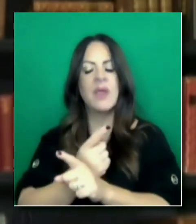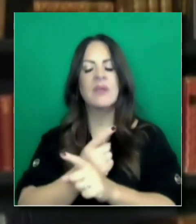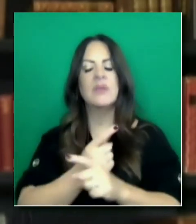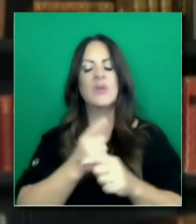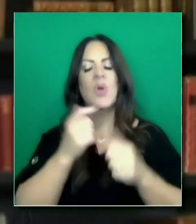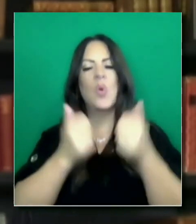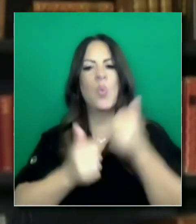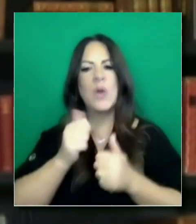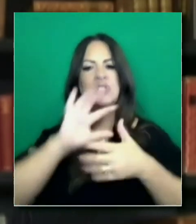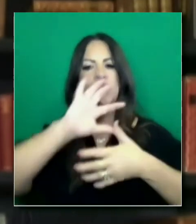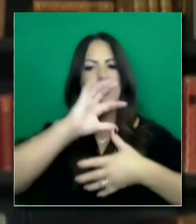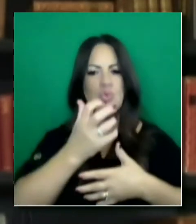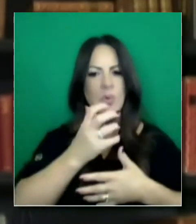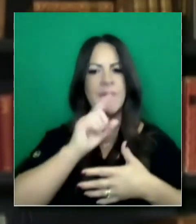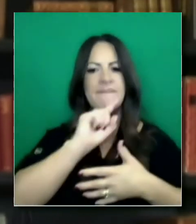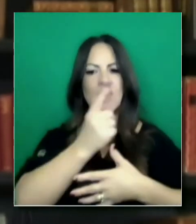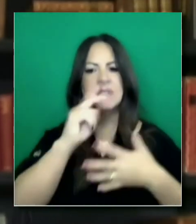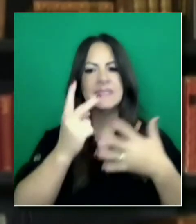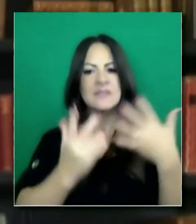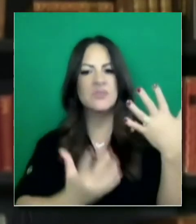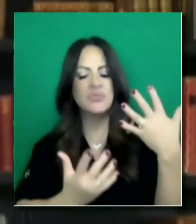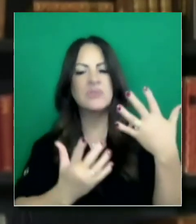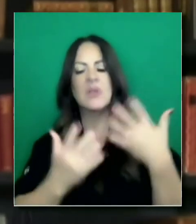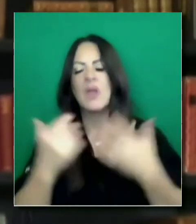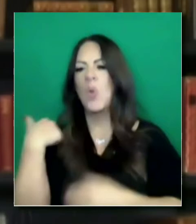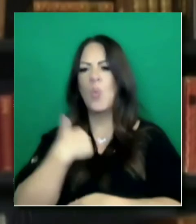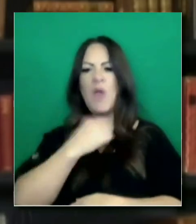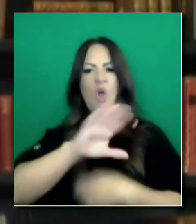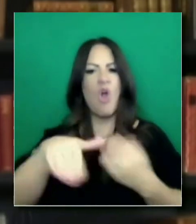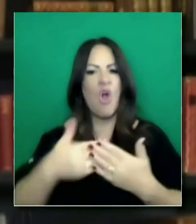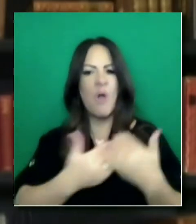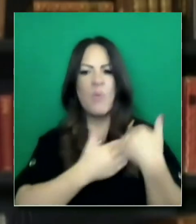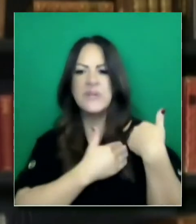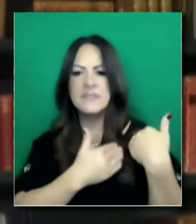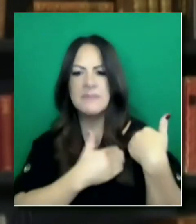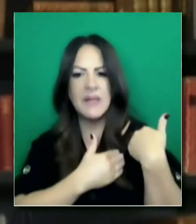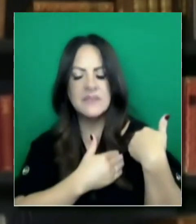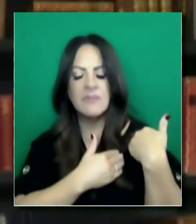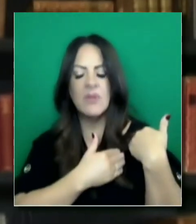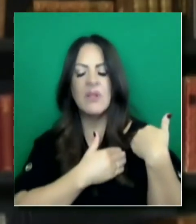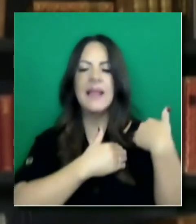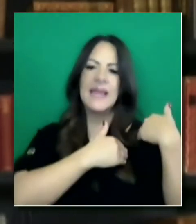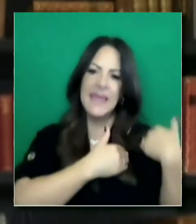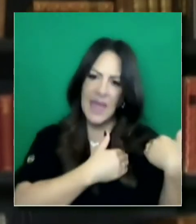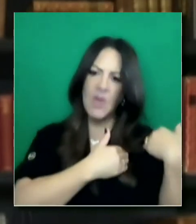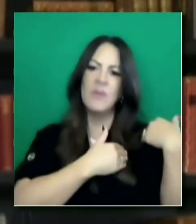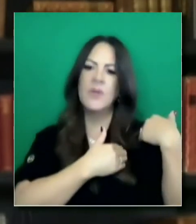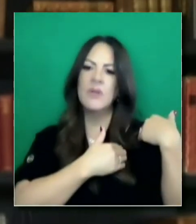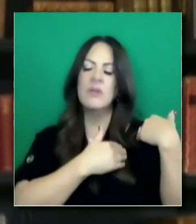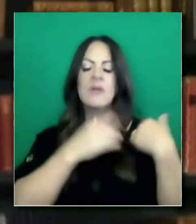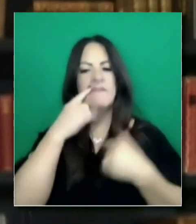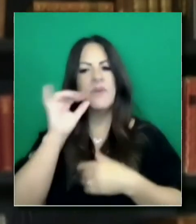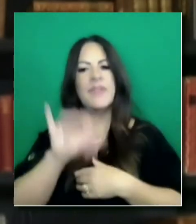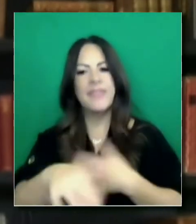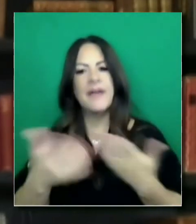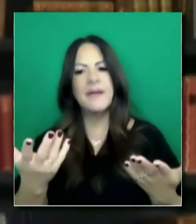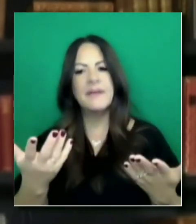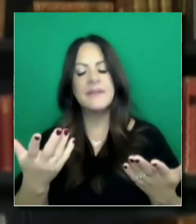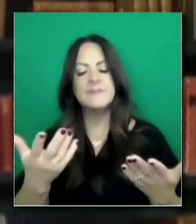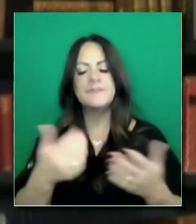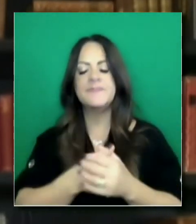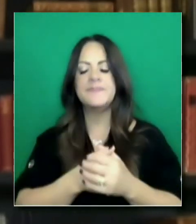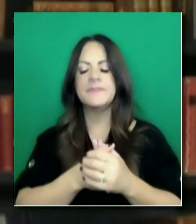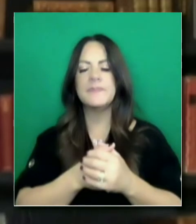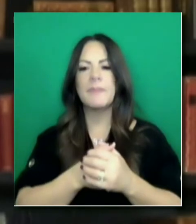all held to a higher level of responsibility and in turn accountability in terms of not only